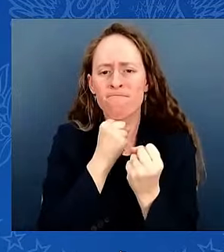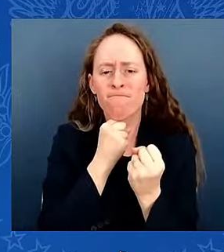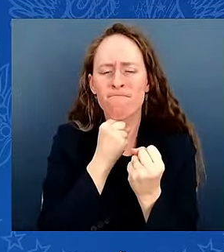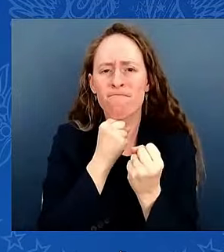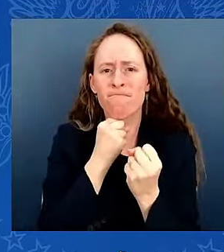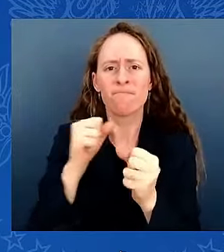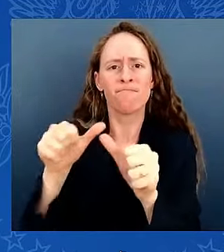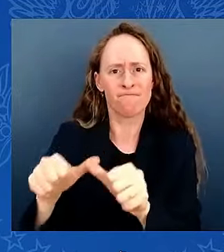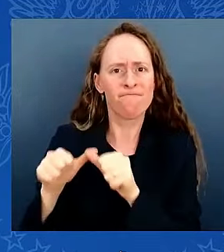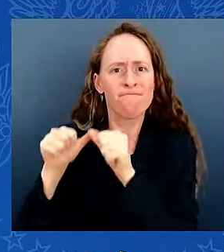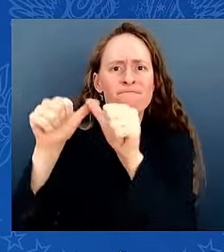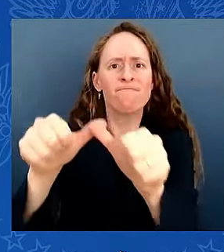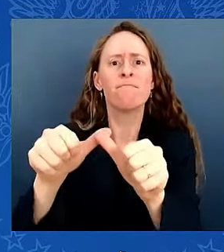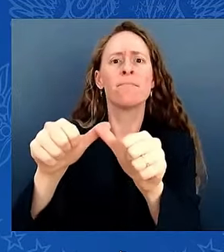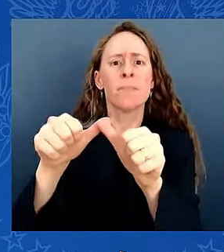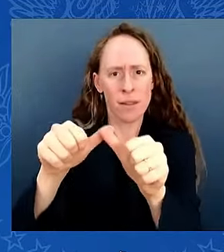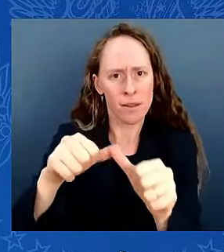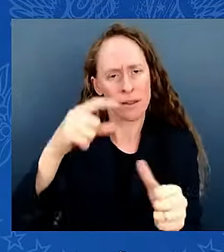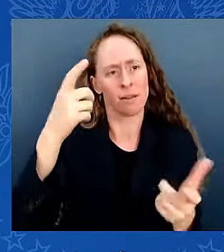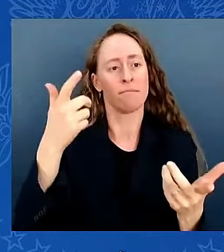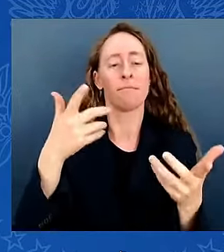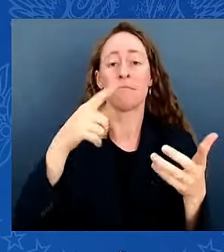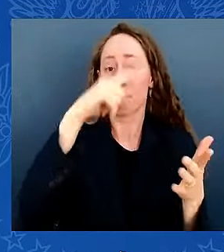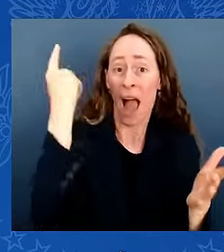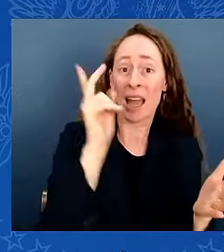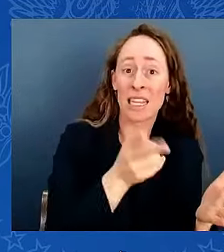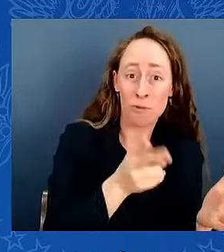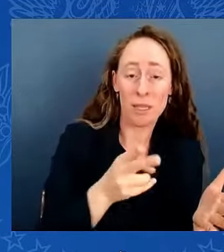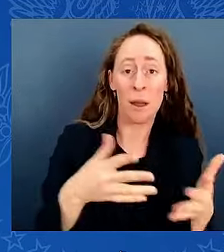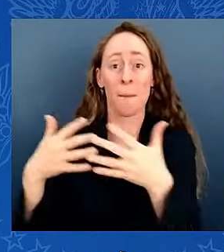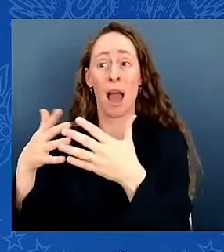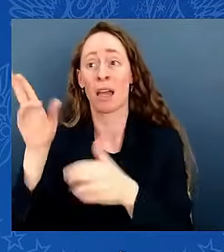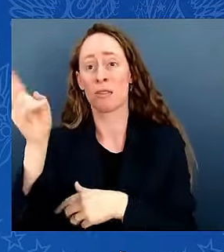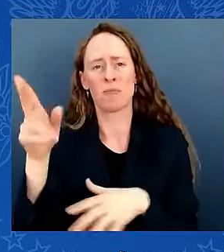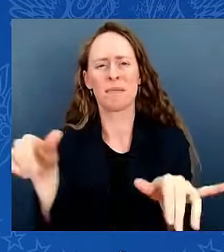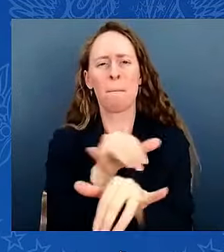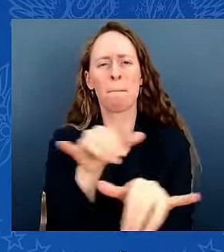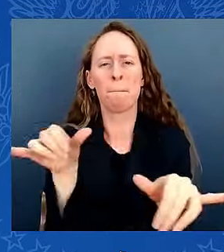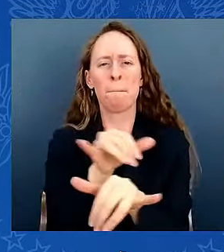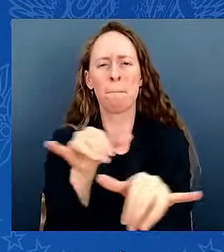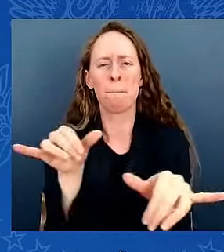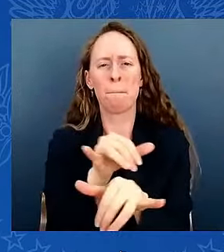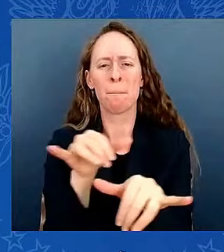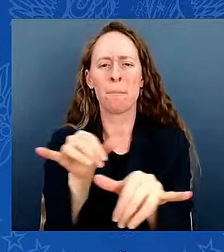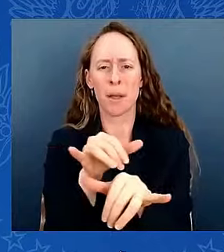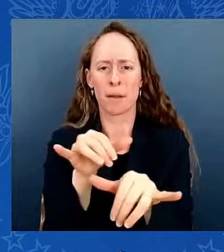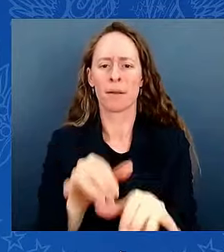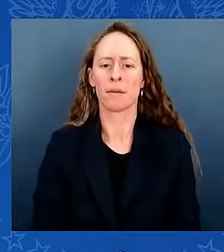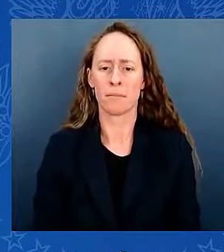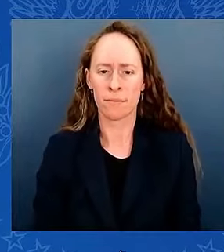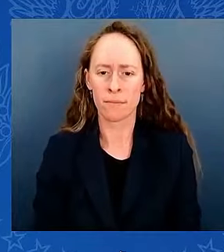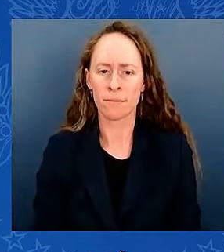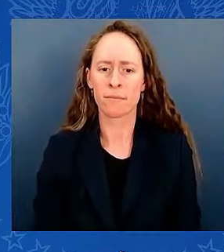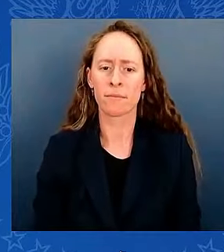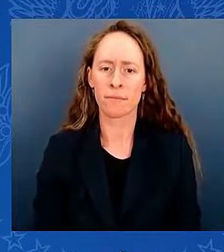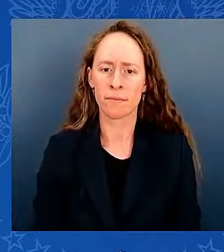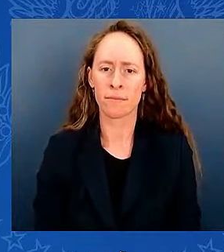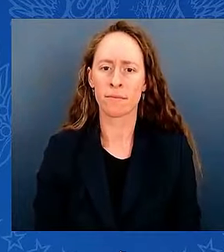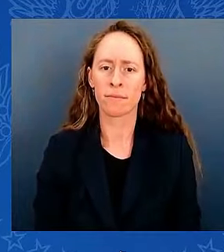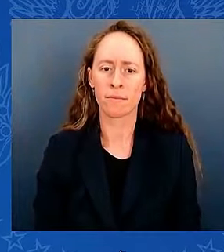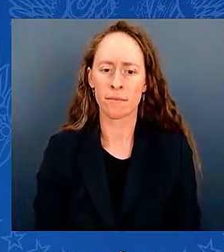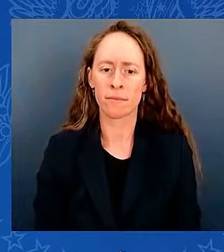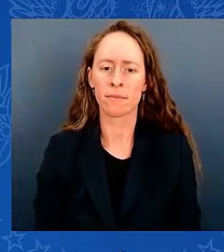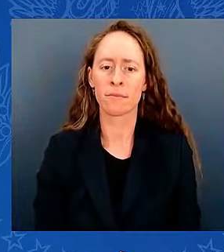As President Biden said, our history is not just about the past. It's about the present. It's about our